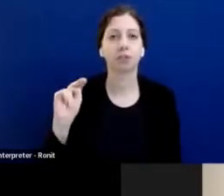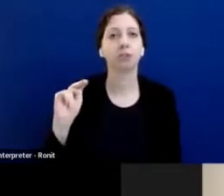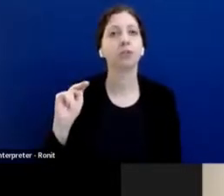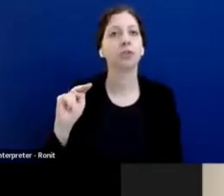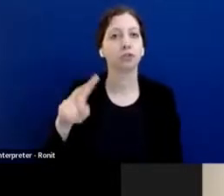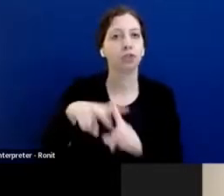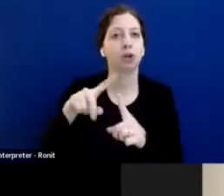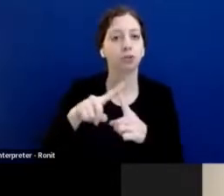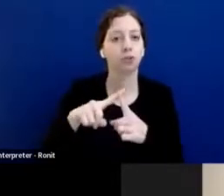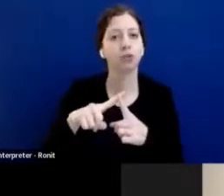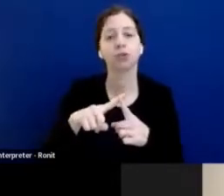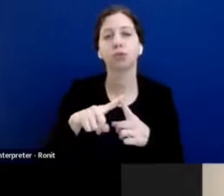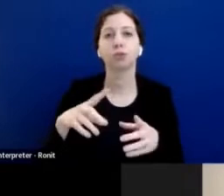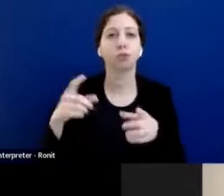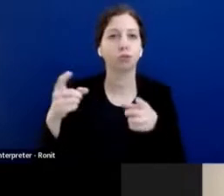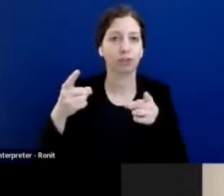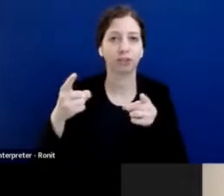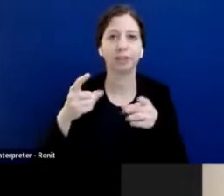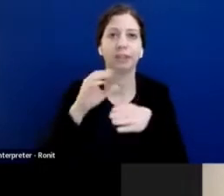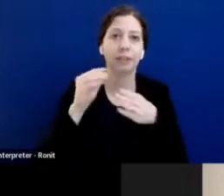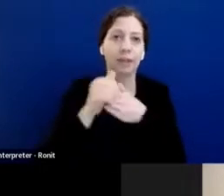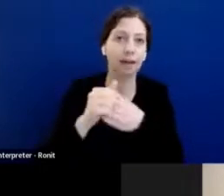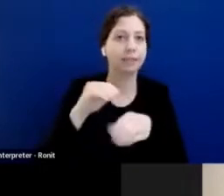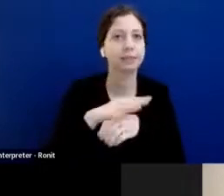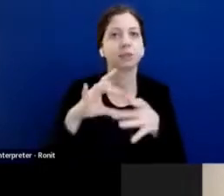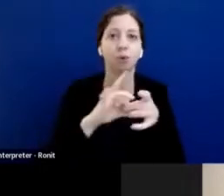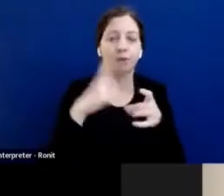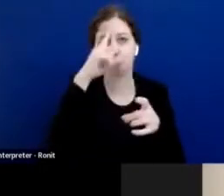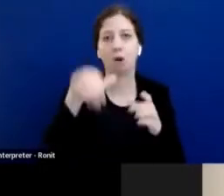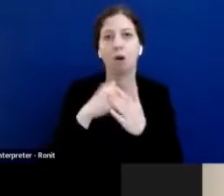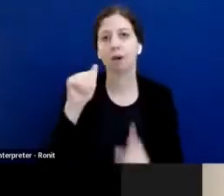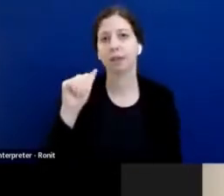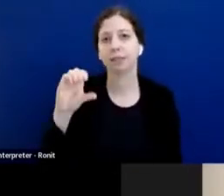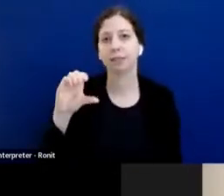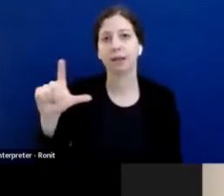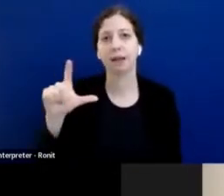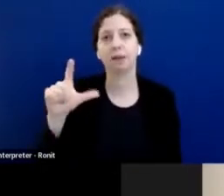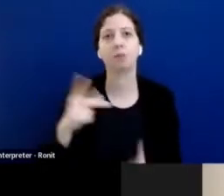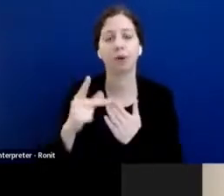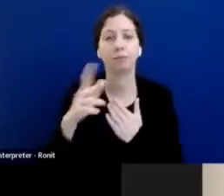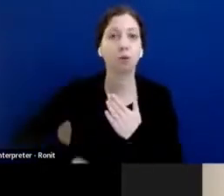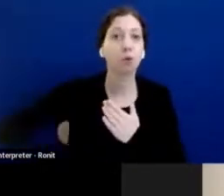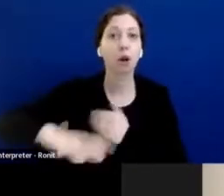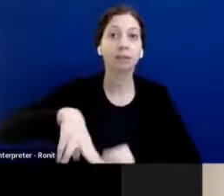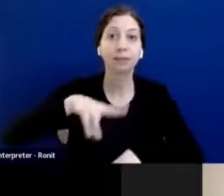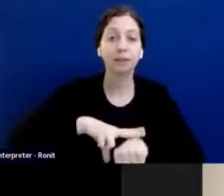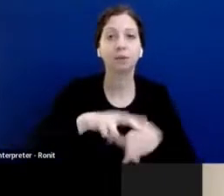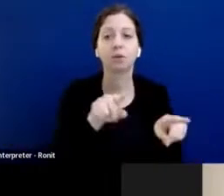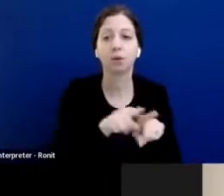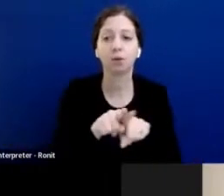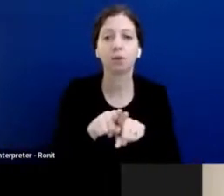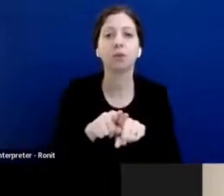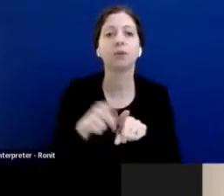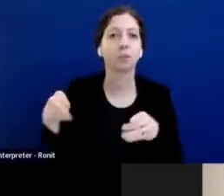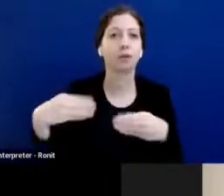direction, leadership, guidance, and coordination for all our ACL programs across the nation. Also, she